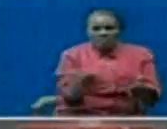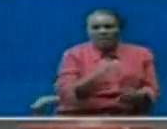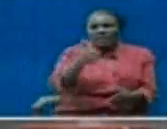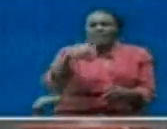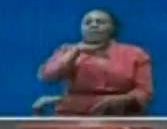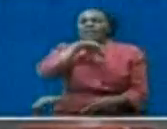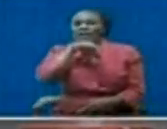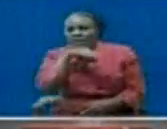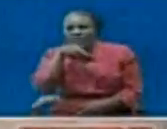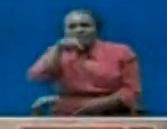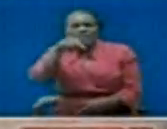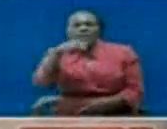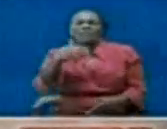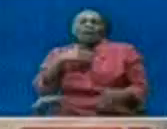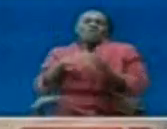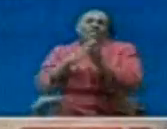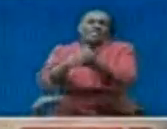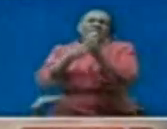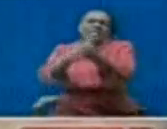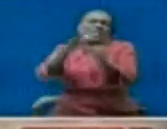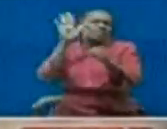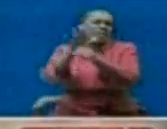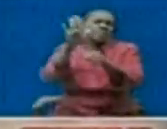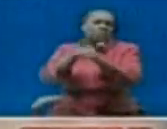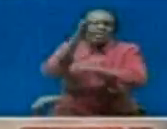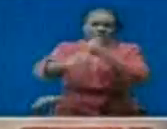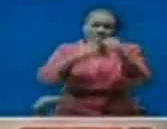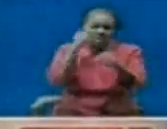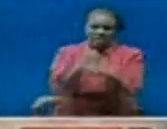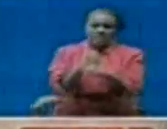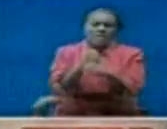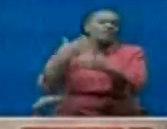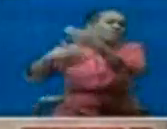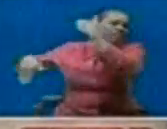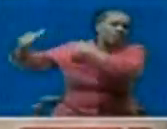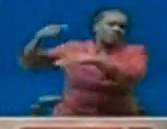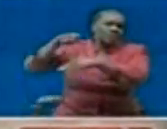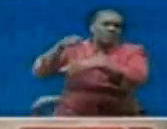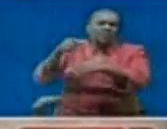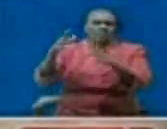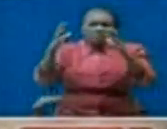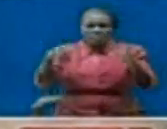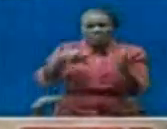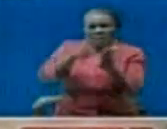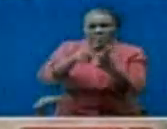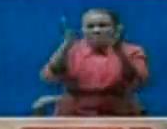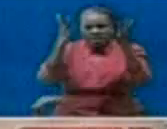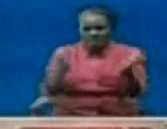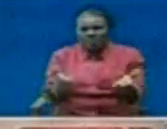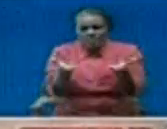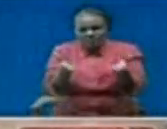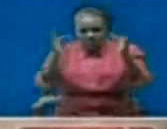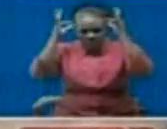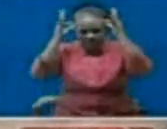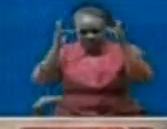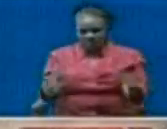Honorable Raila Odinga, who's led coalitions, who's been part of marshalling our history, he has paid a huge price, and now as key decisions